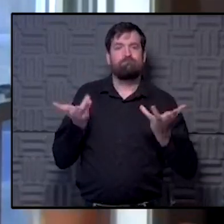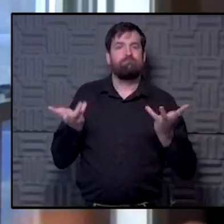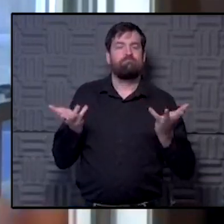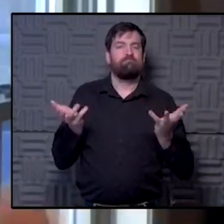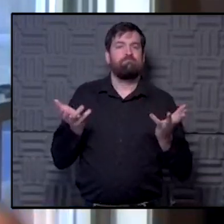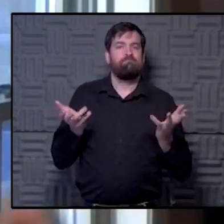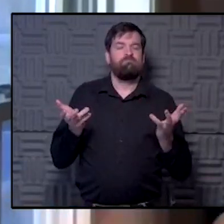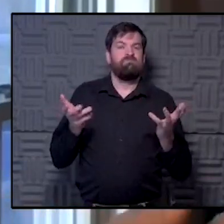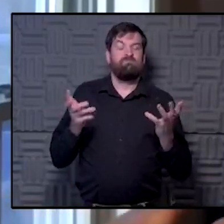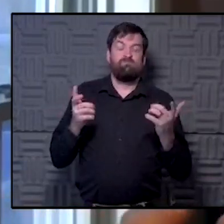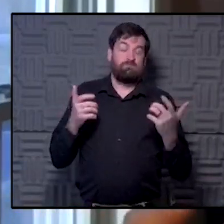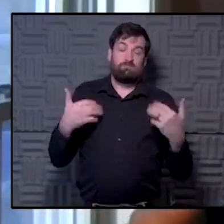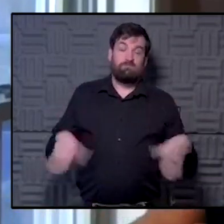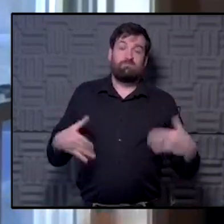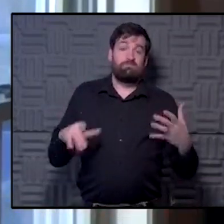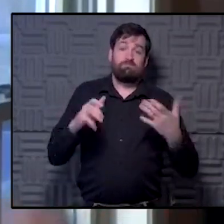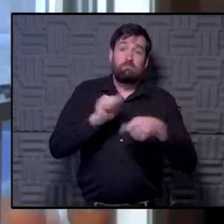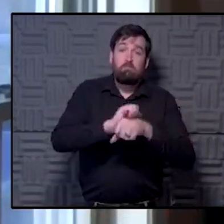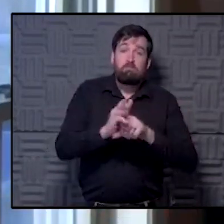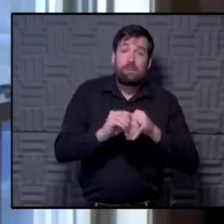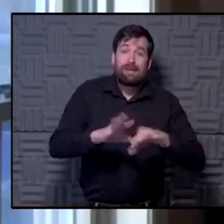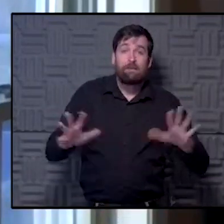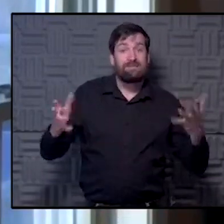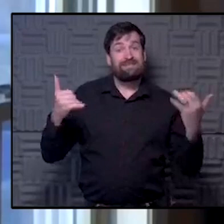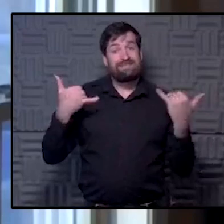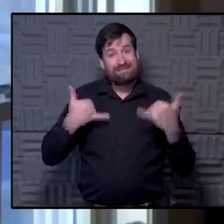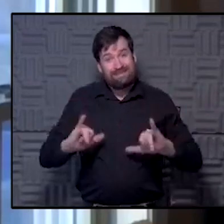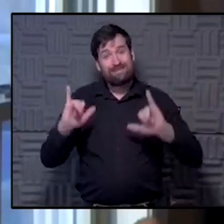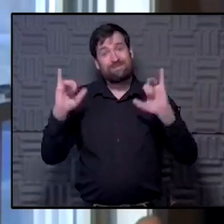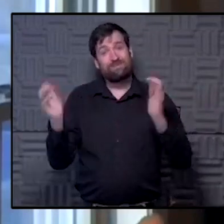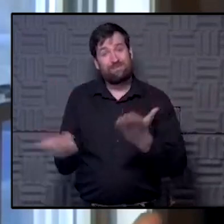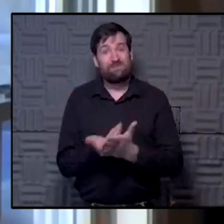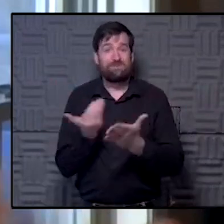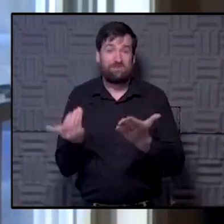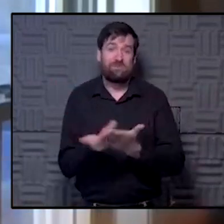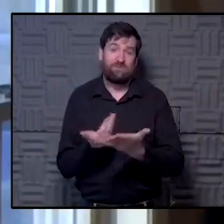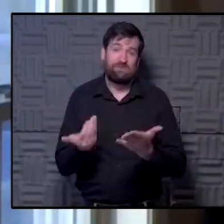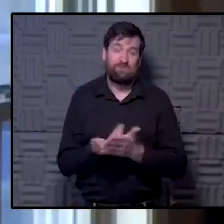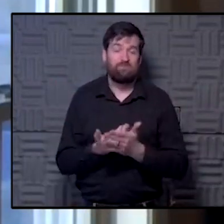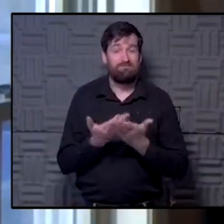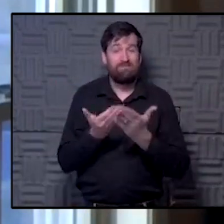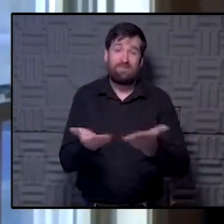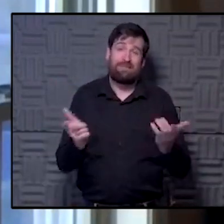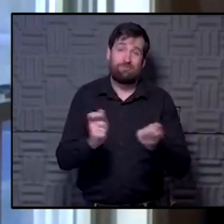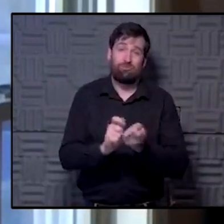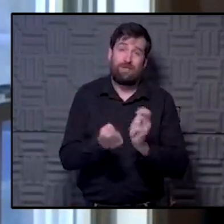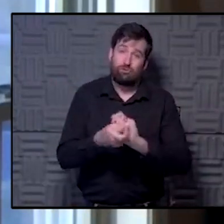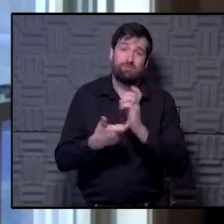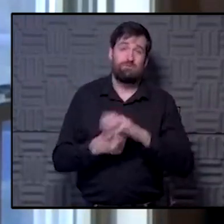a huge pandemic, and sort of it's still new, and things change.